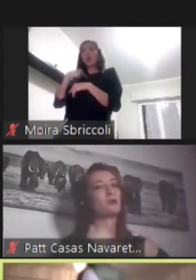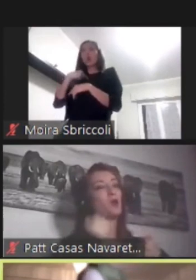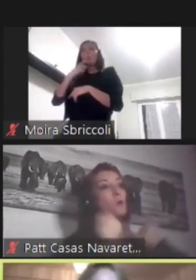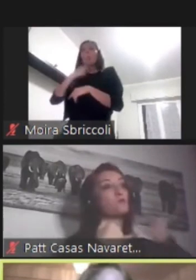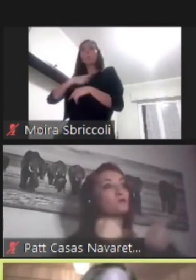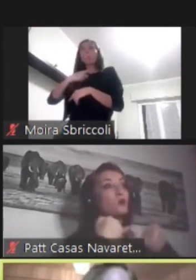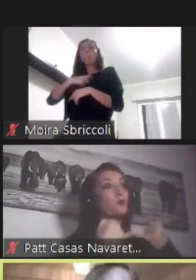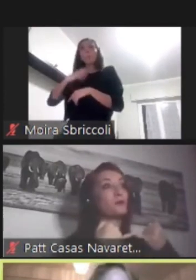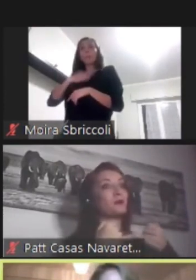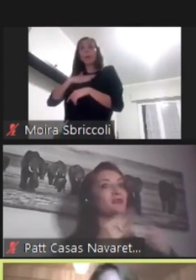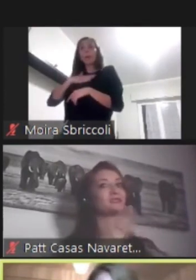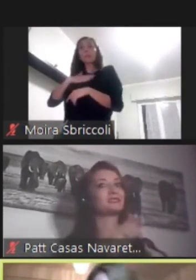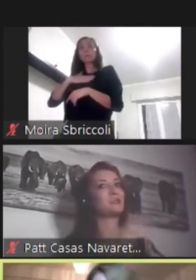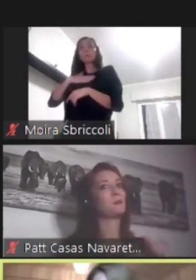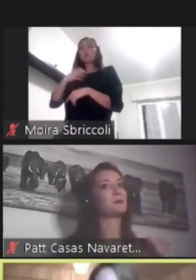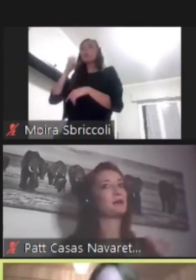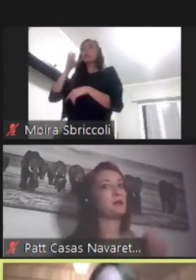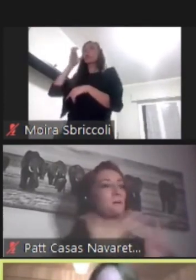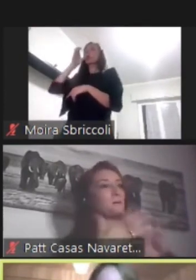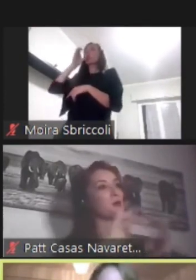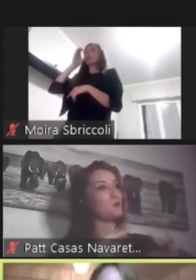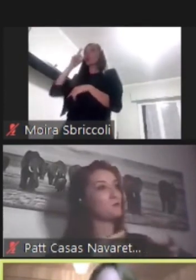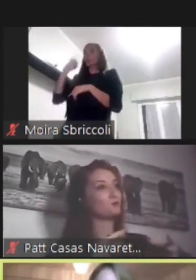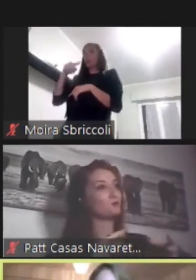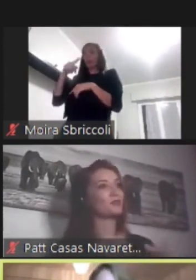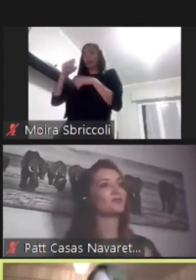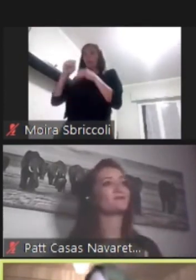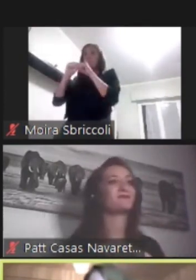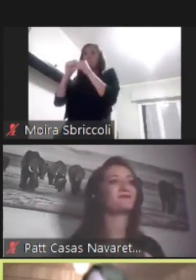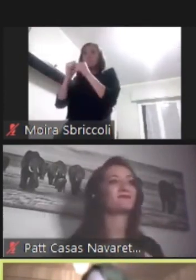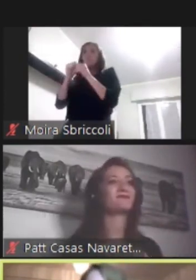good news, really good news.